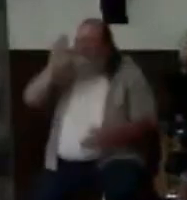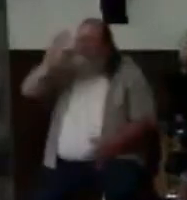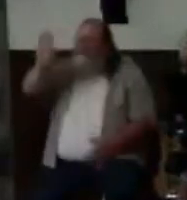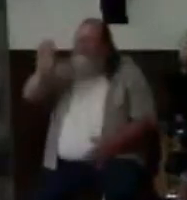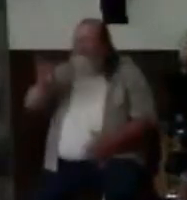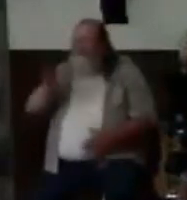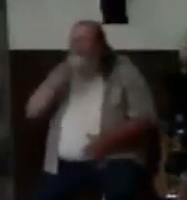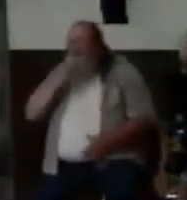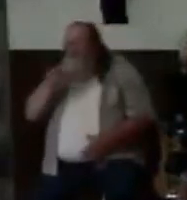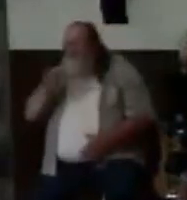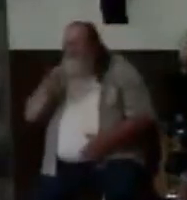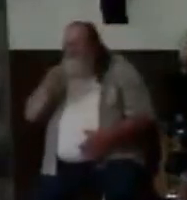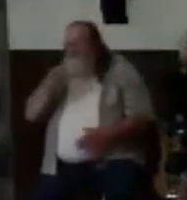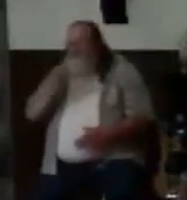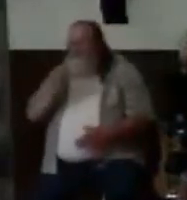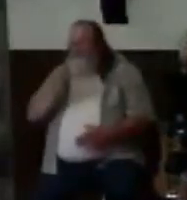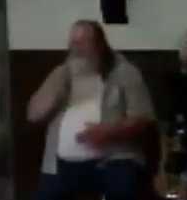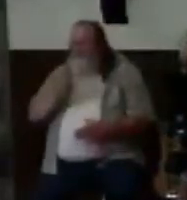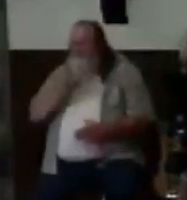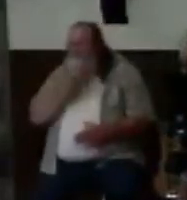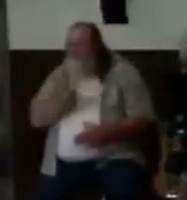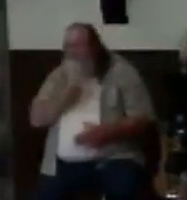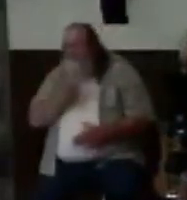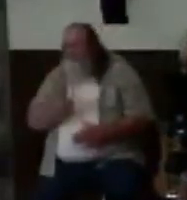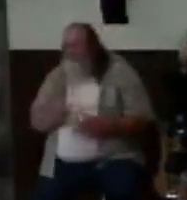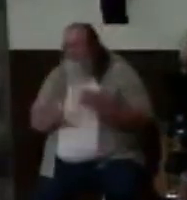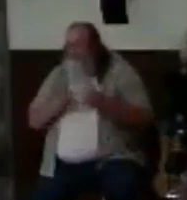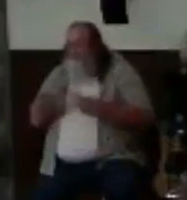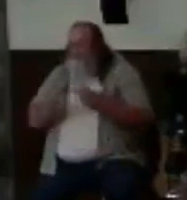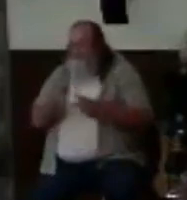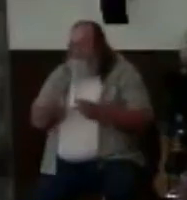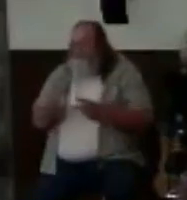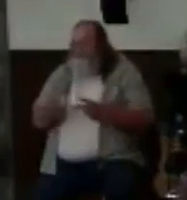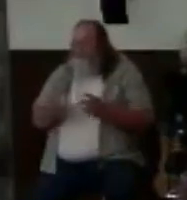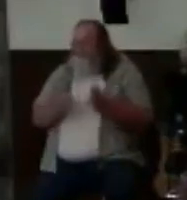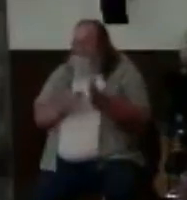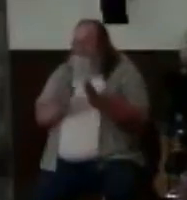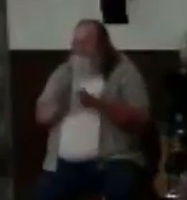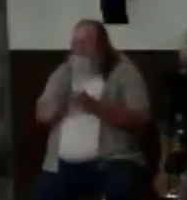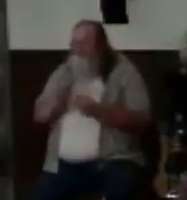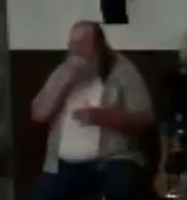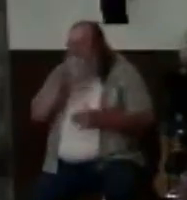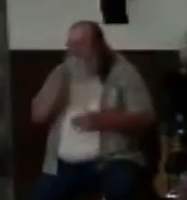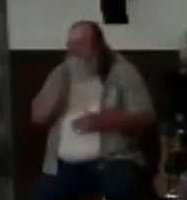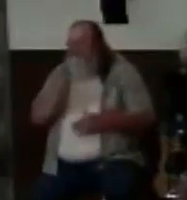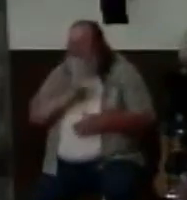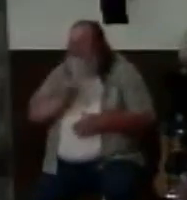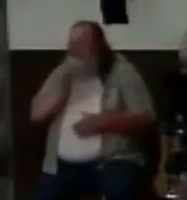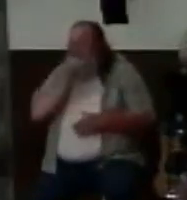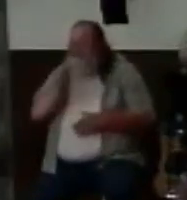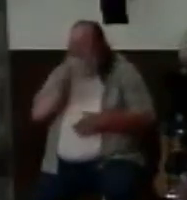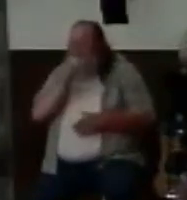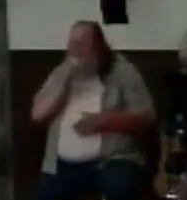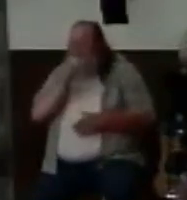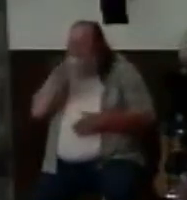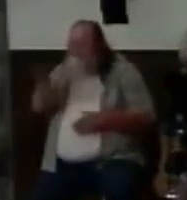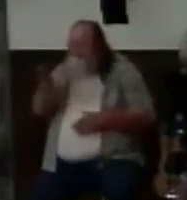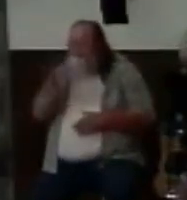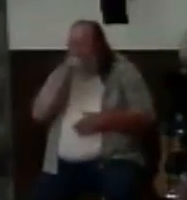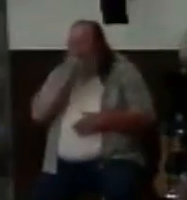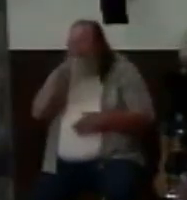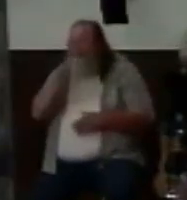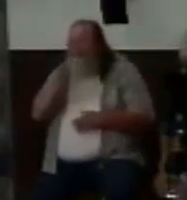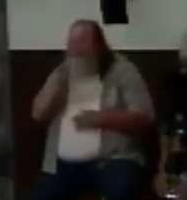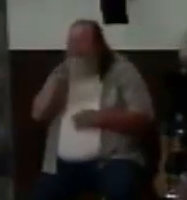It's part of the verse. It's part of what John wrote. Reciting. For the scriptures declare. They were declaring